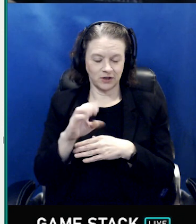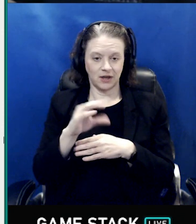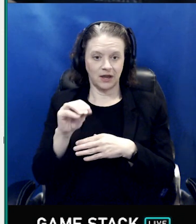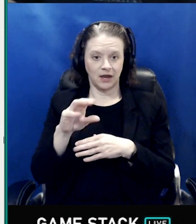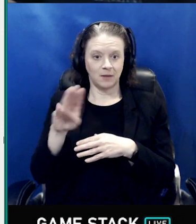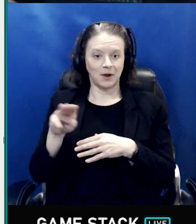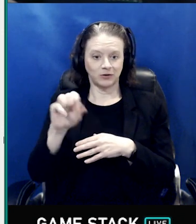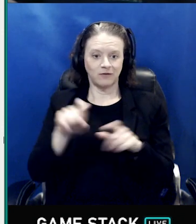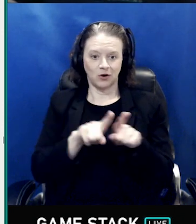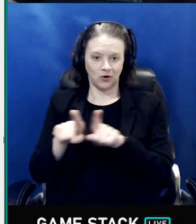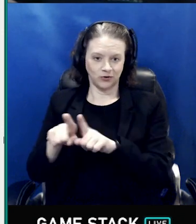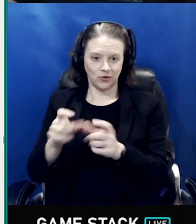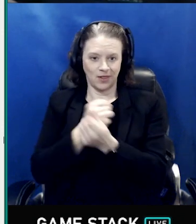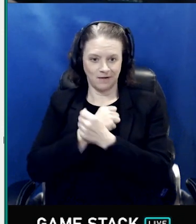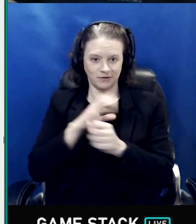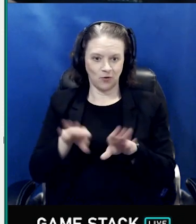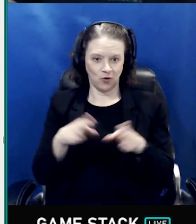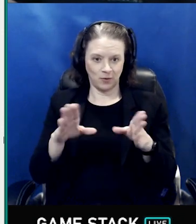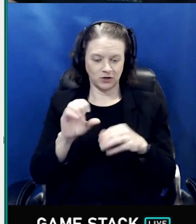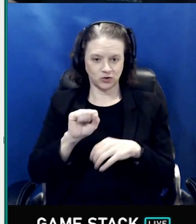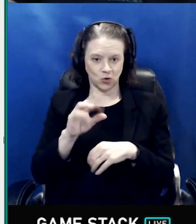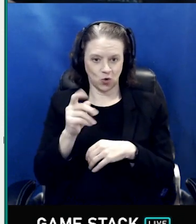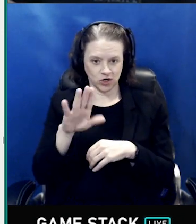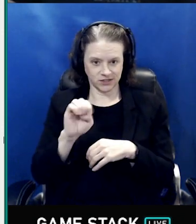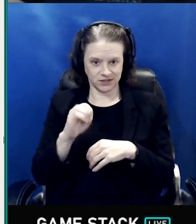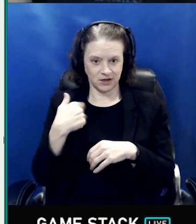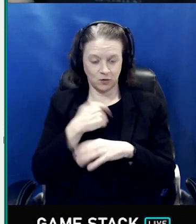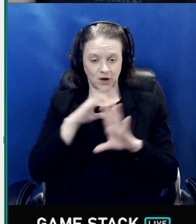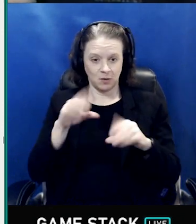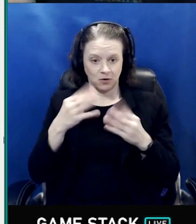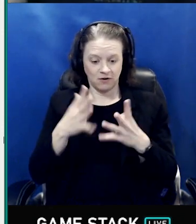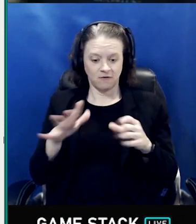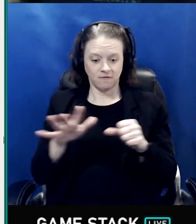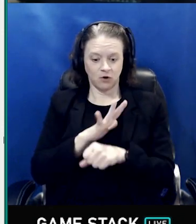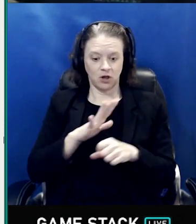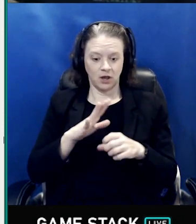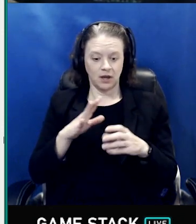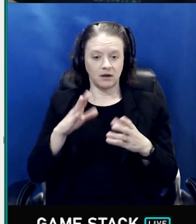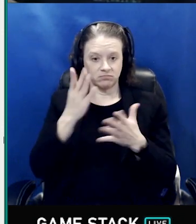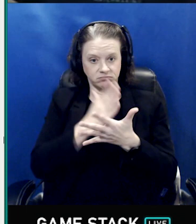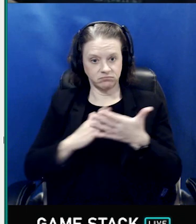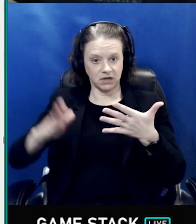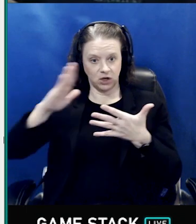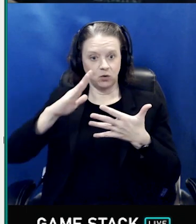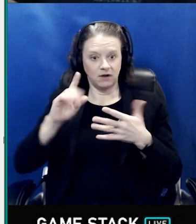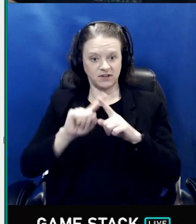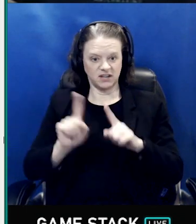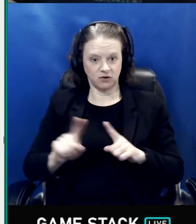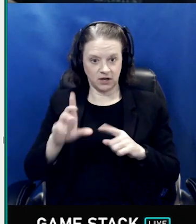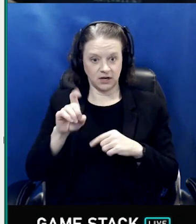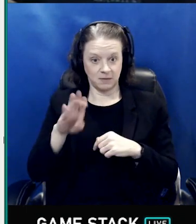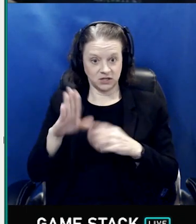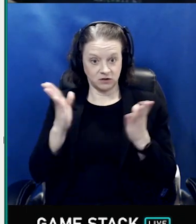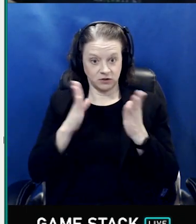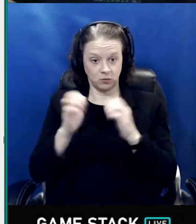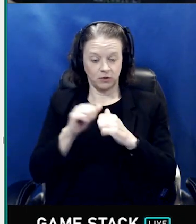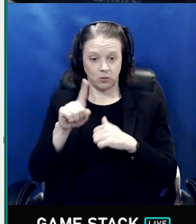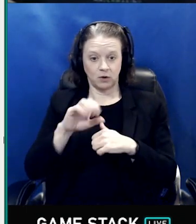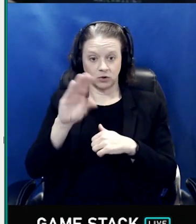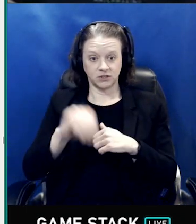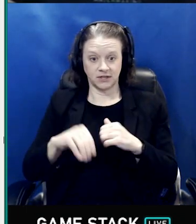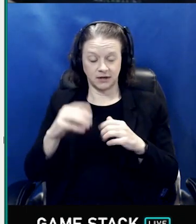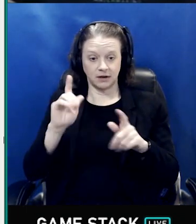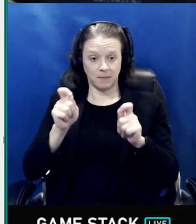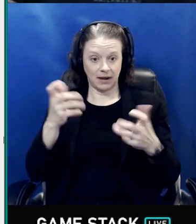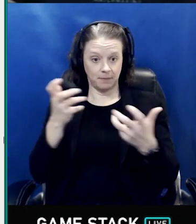source. So we provide fully managed database services with 100% of compatibility